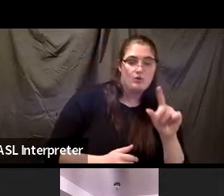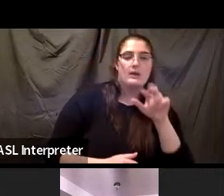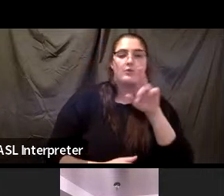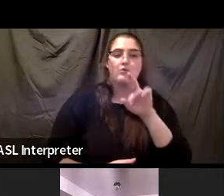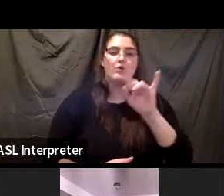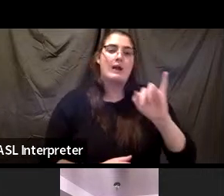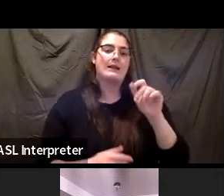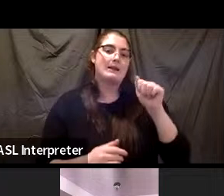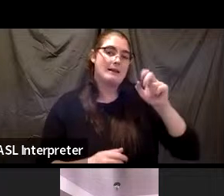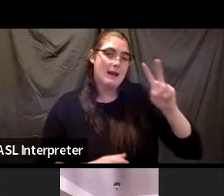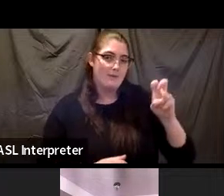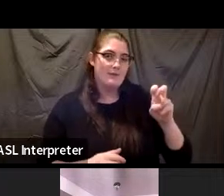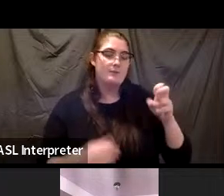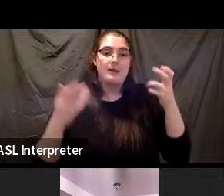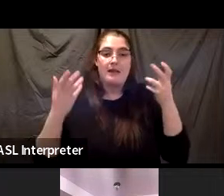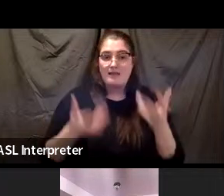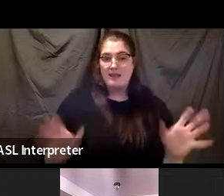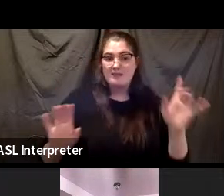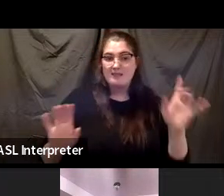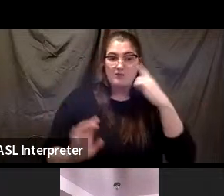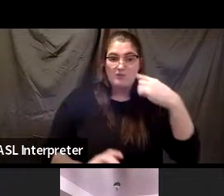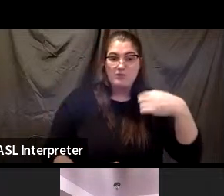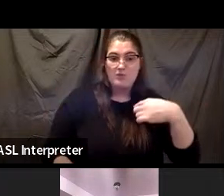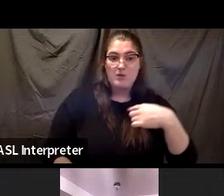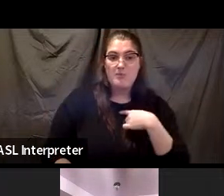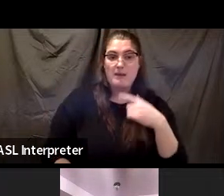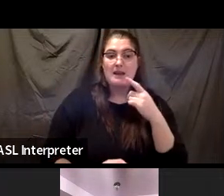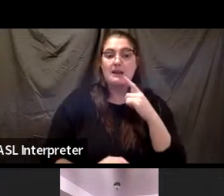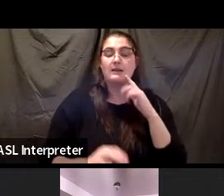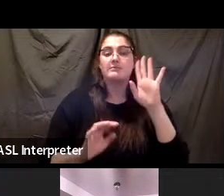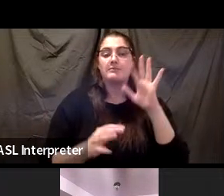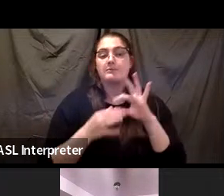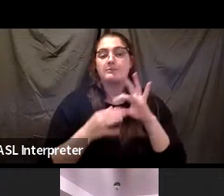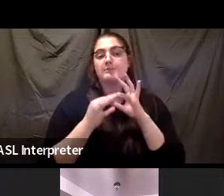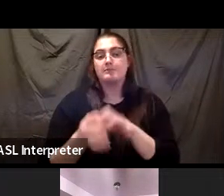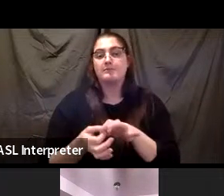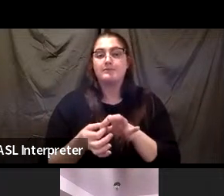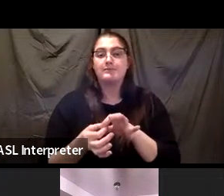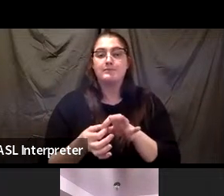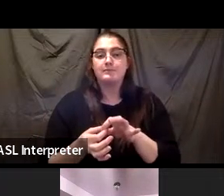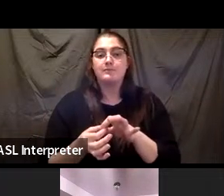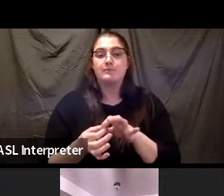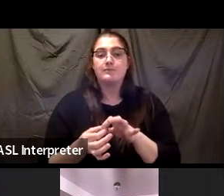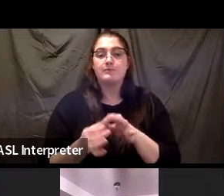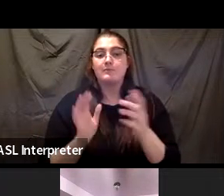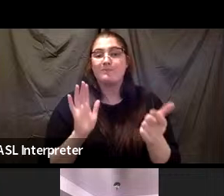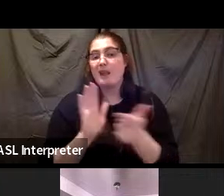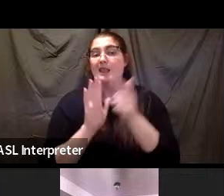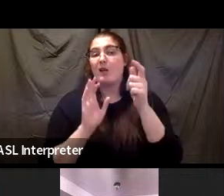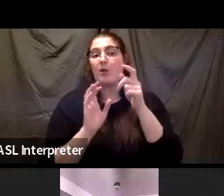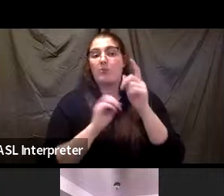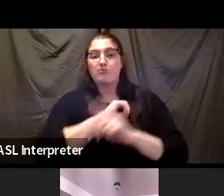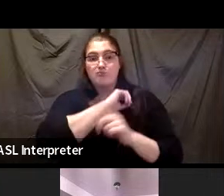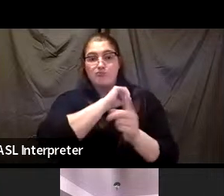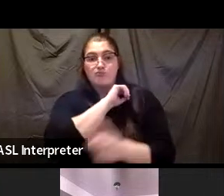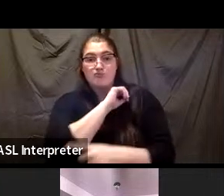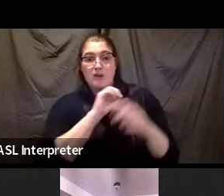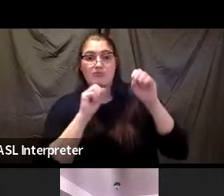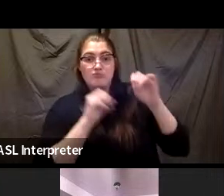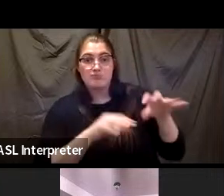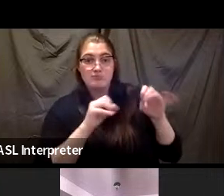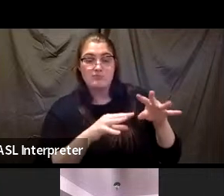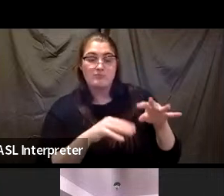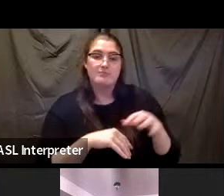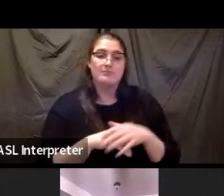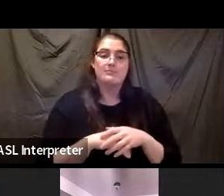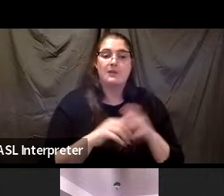That's about it that I do have. As far as illegal dumping, we did